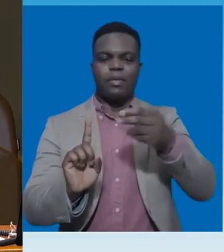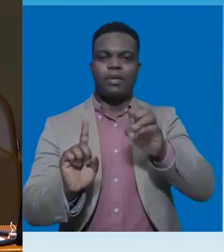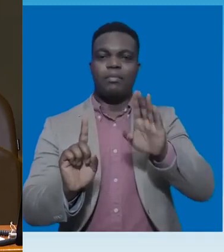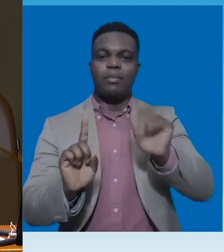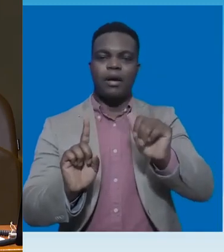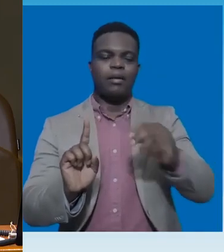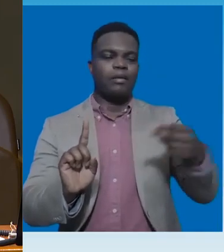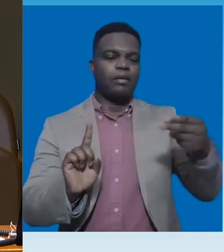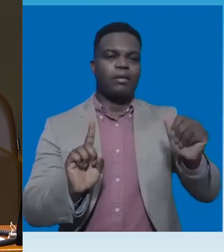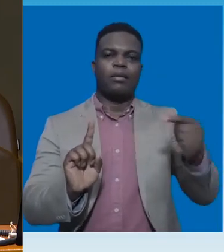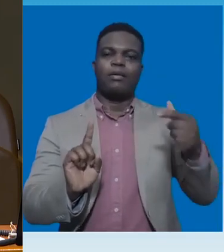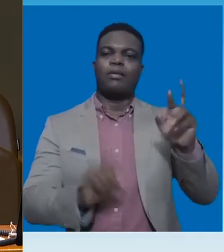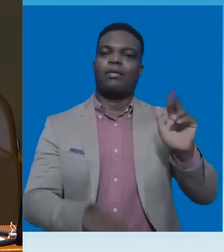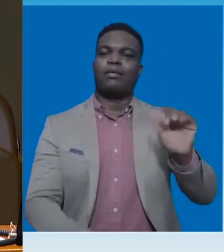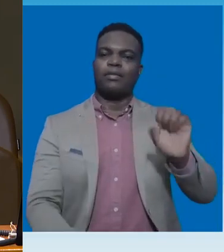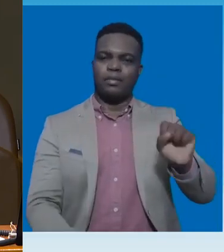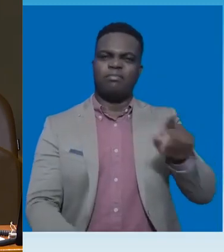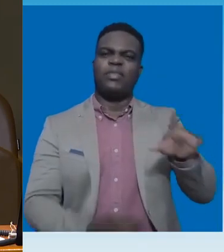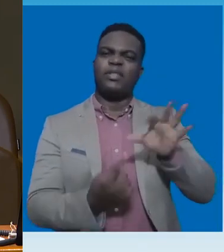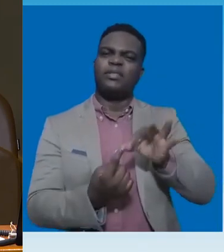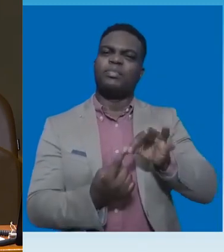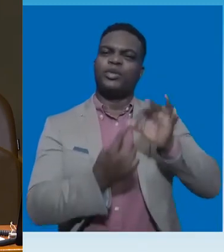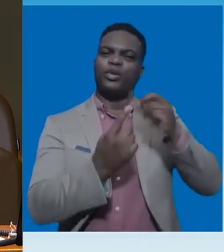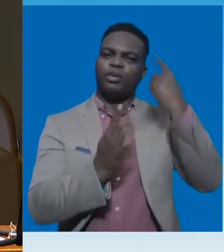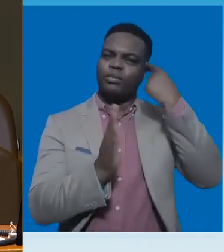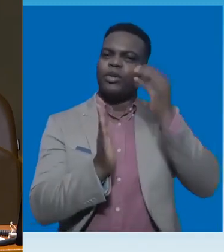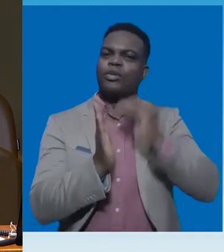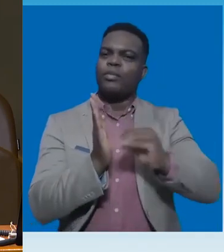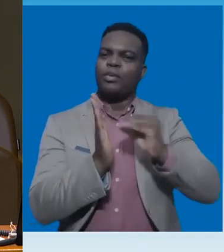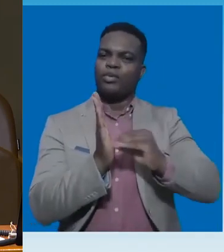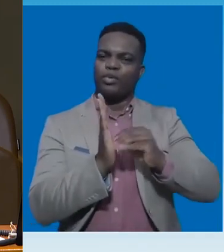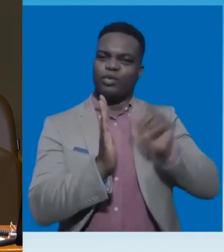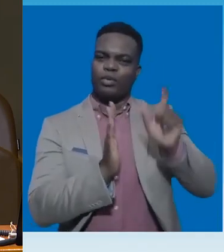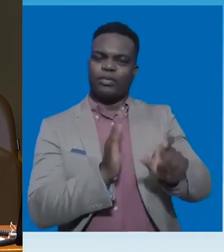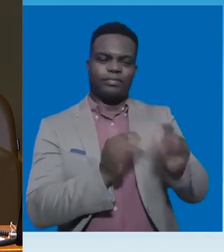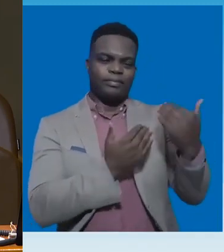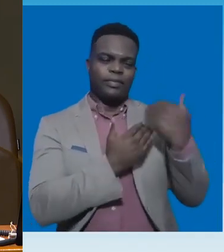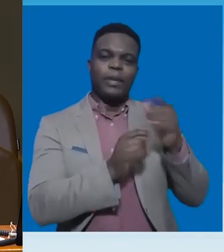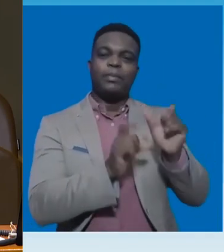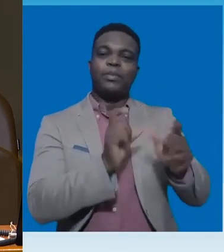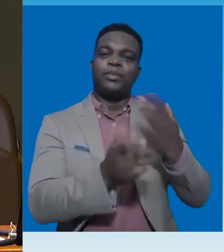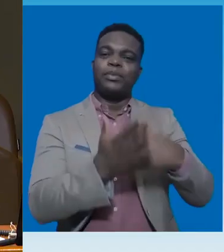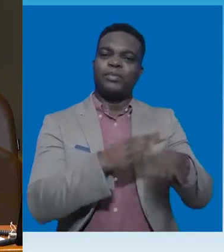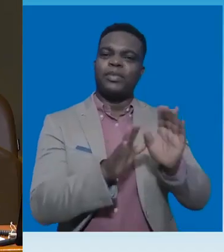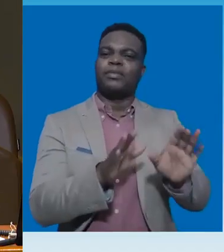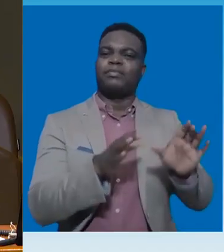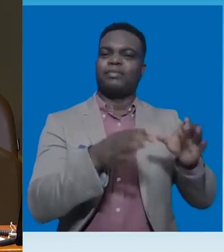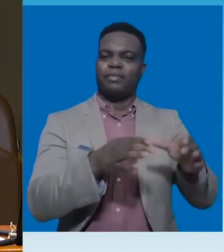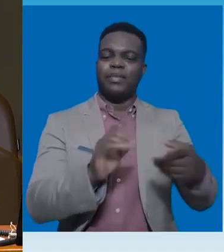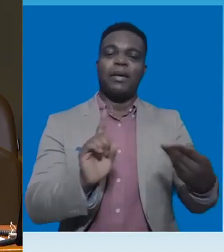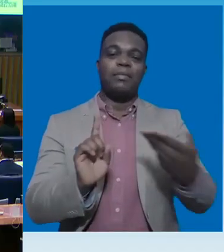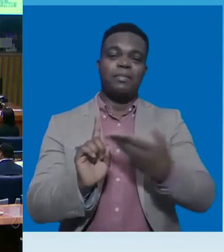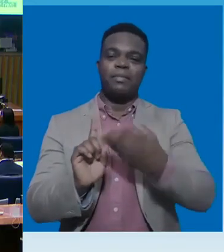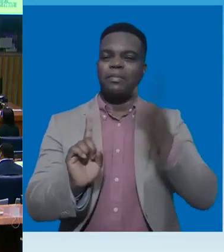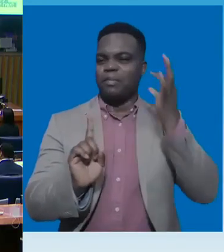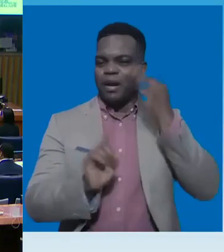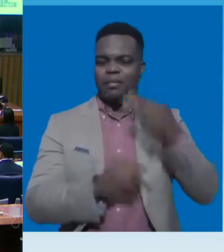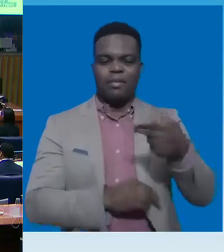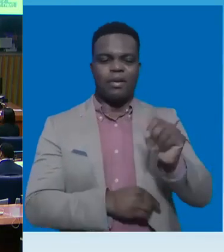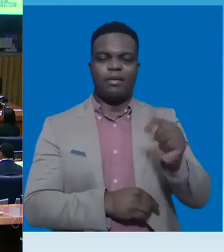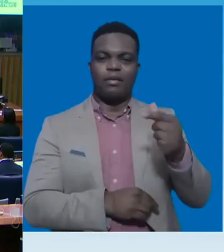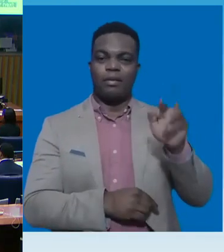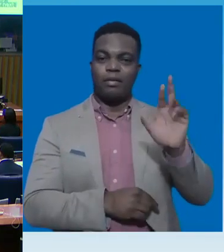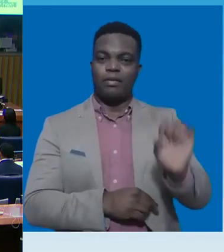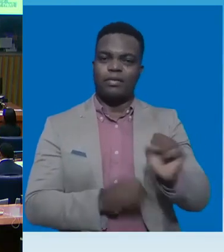with Disabilities. Ms. Hagras, you have the floor. Just give me 1 second. Of course. Take your